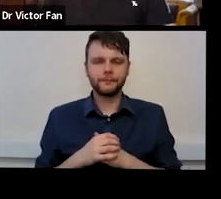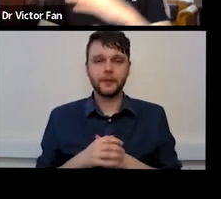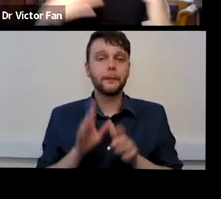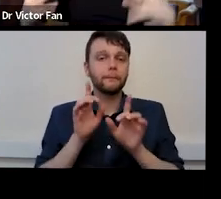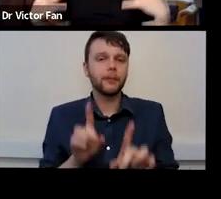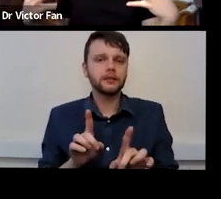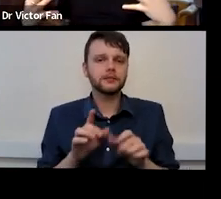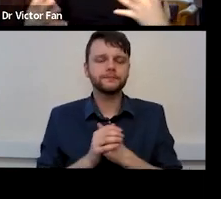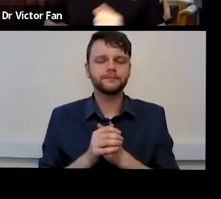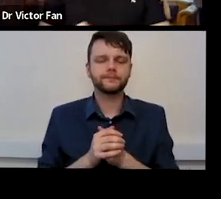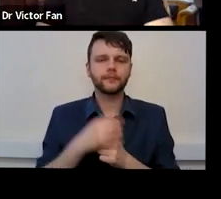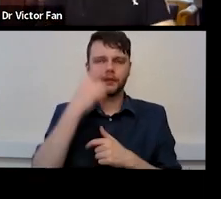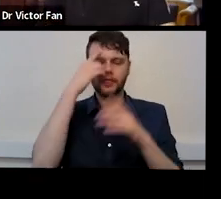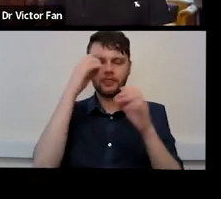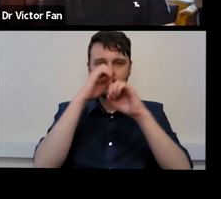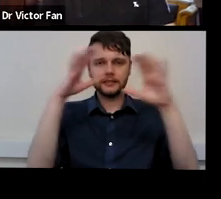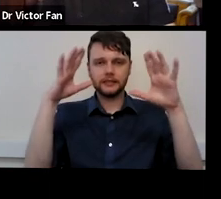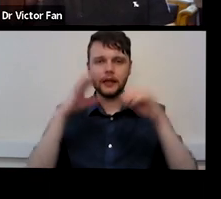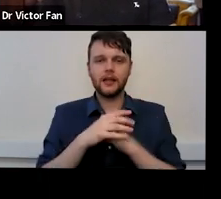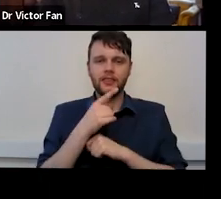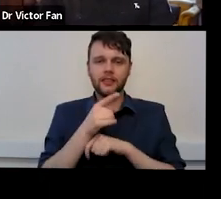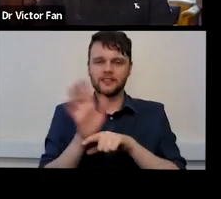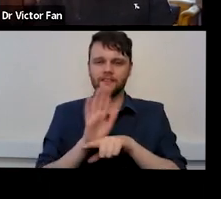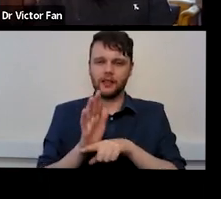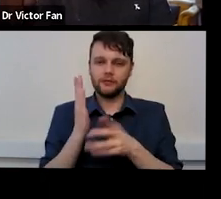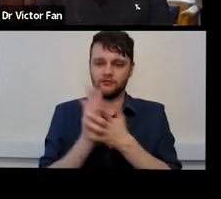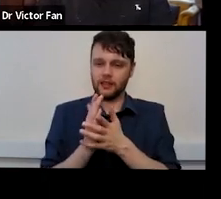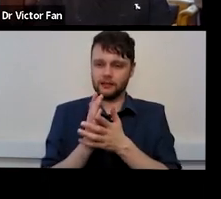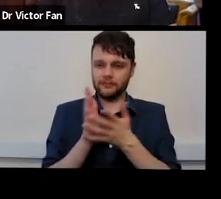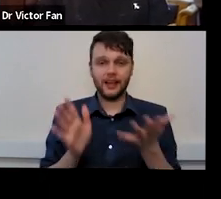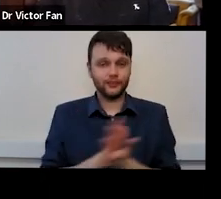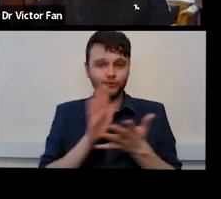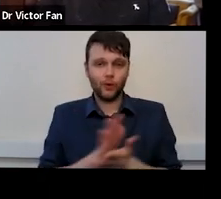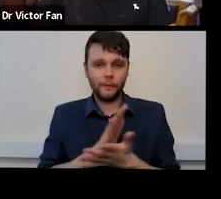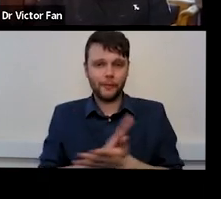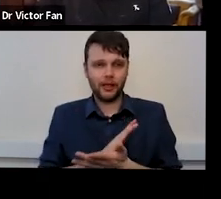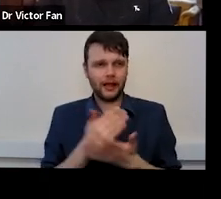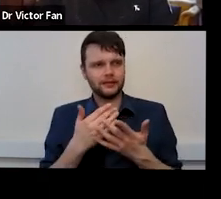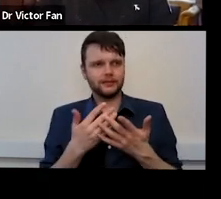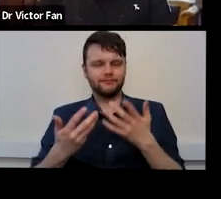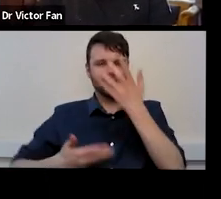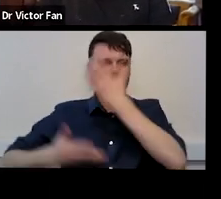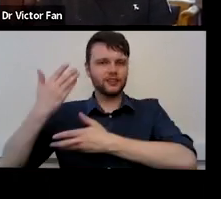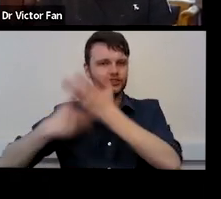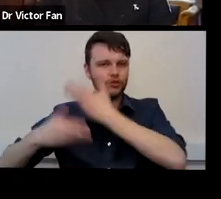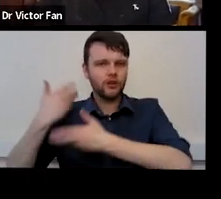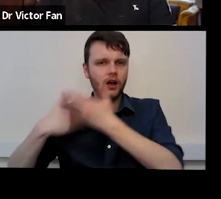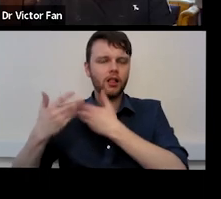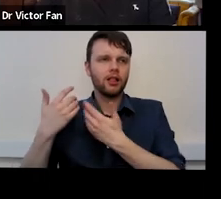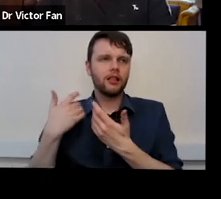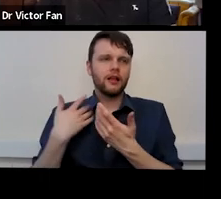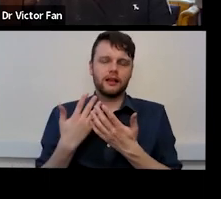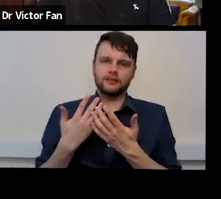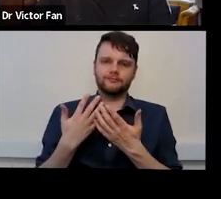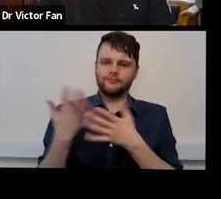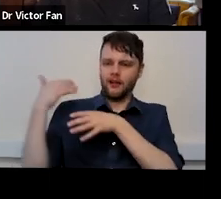But the idea is that this film is very enjoyable as a piece of historical and